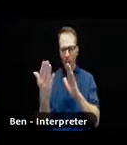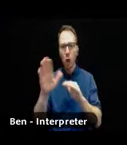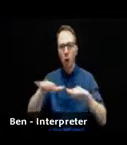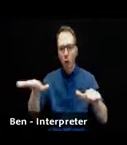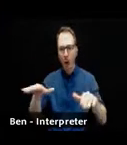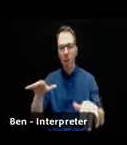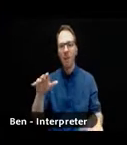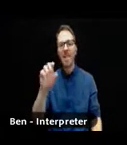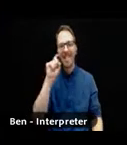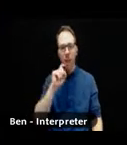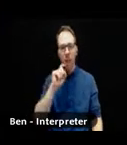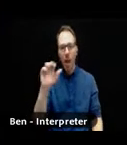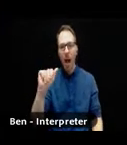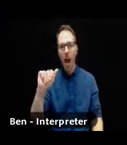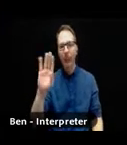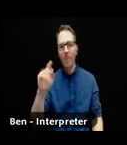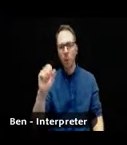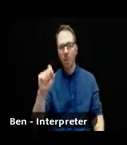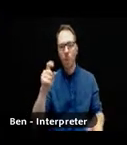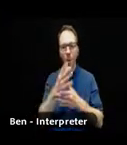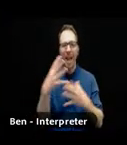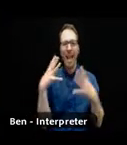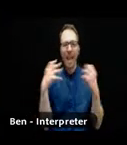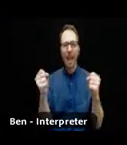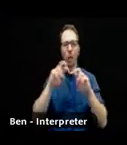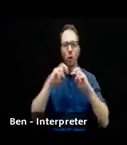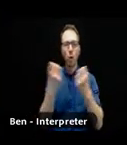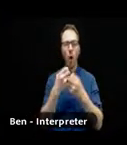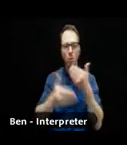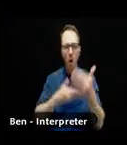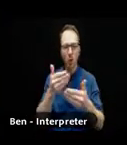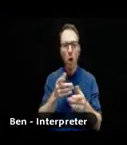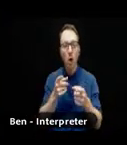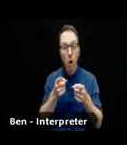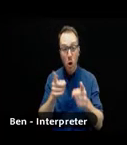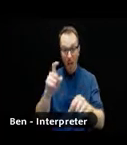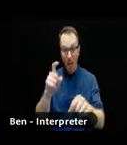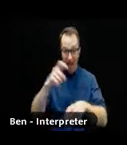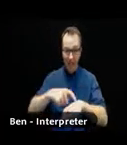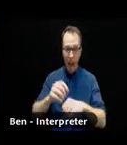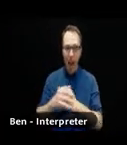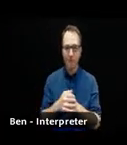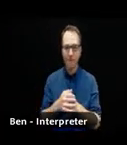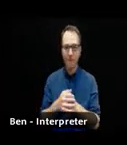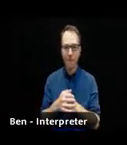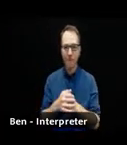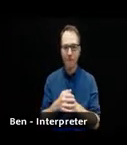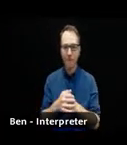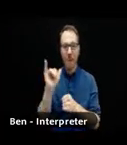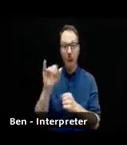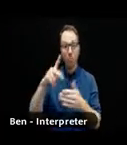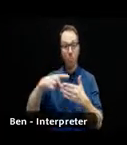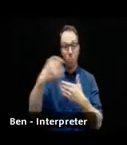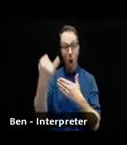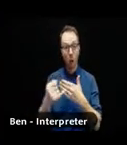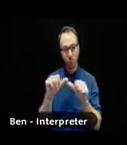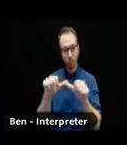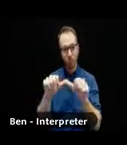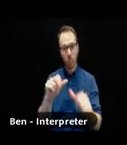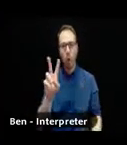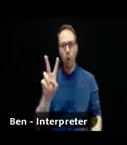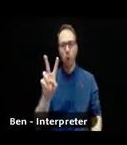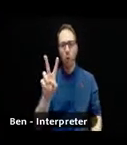through a healing circle process. And during the period of time in which this project went on, there were only two